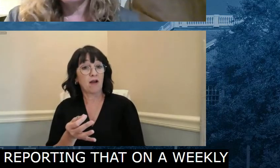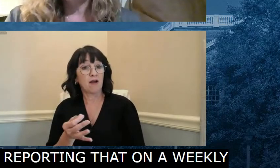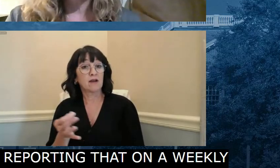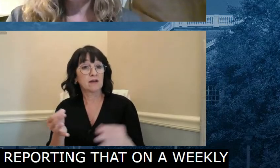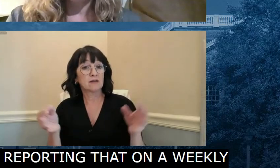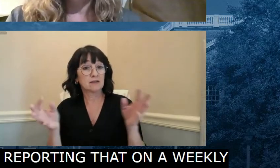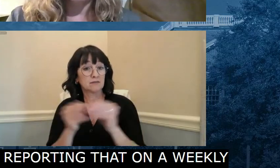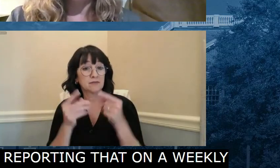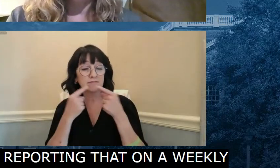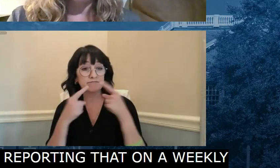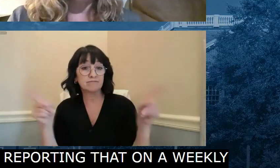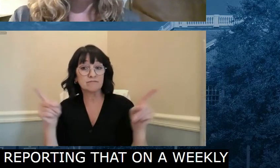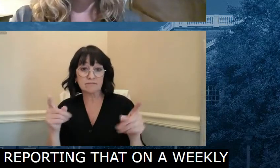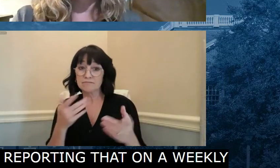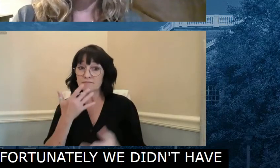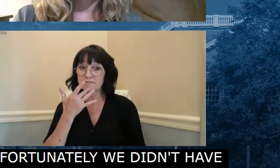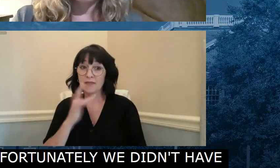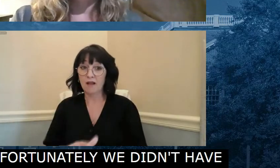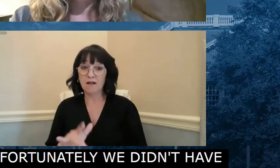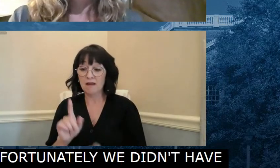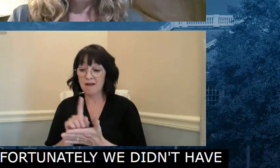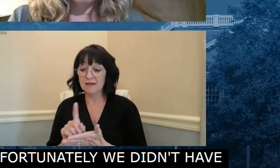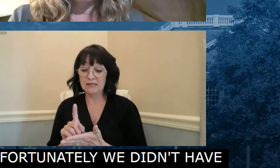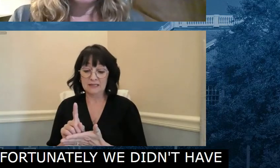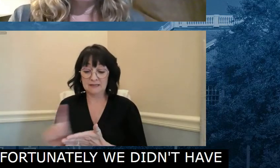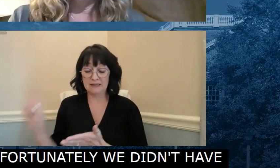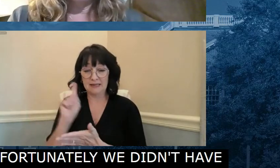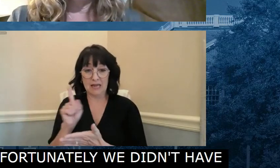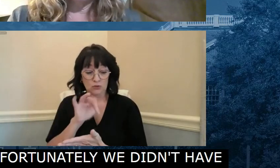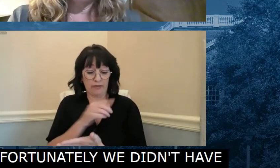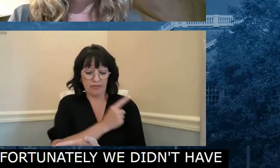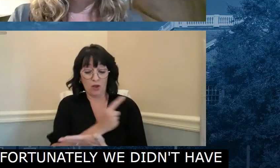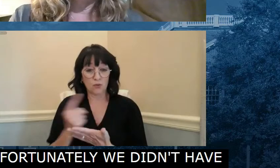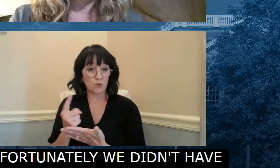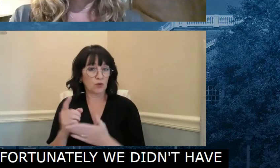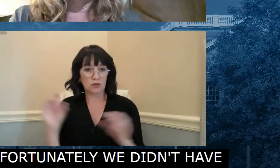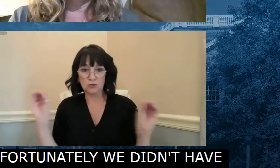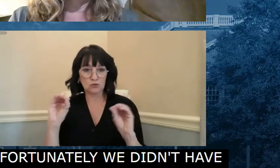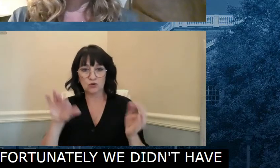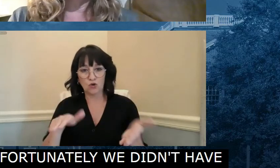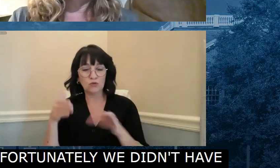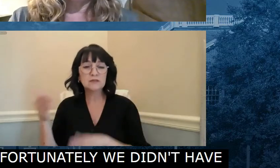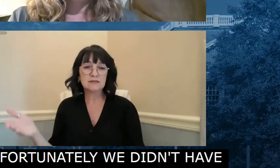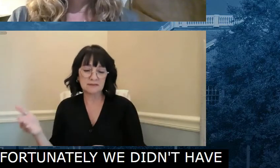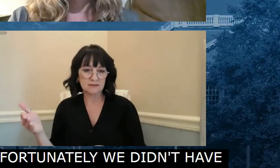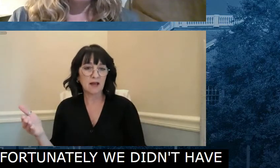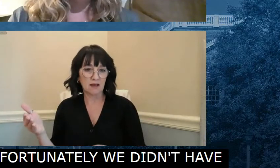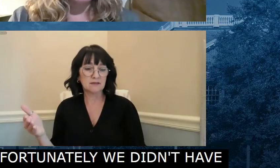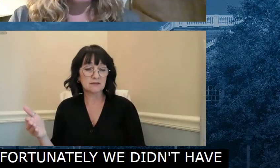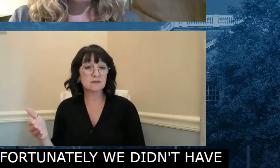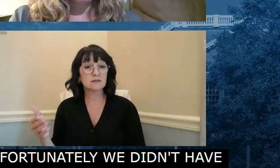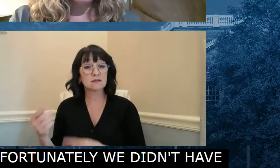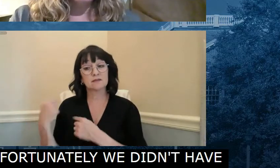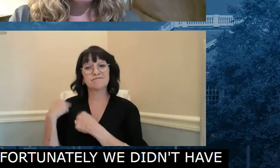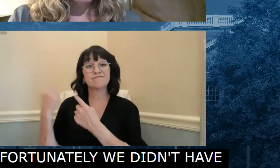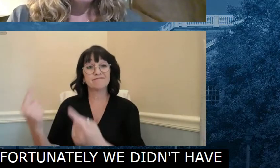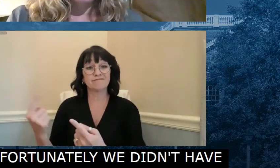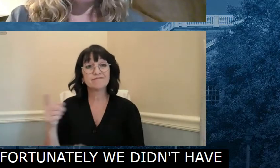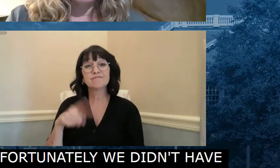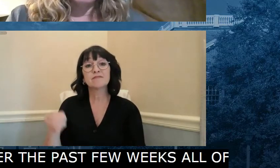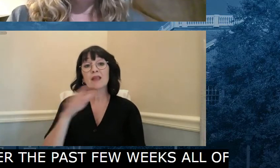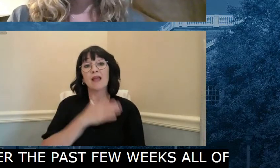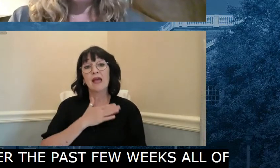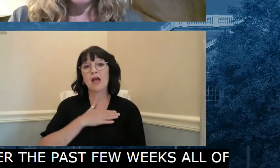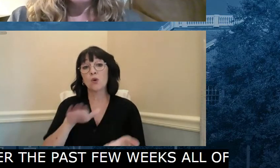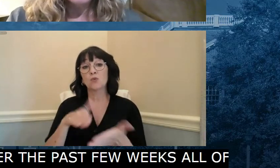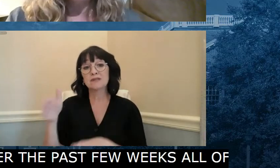this last week, but over the past few weeks, all of our deaths have been among individuals who are not vaccinated.